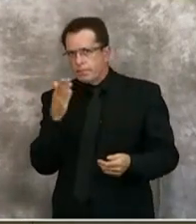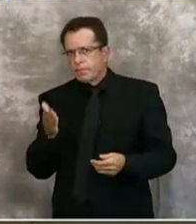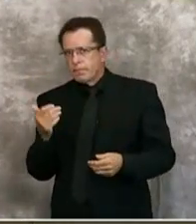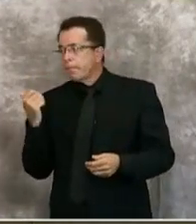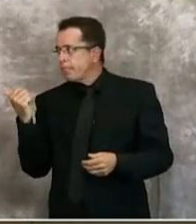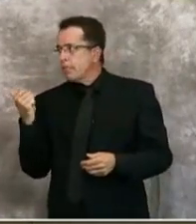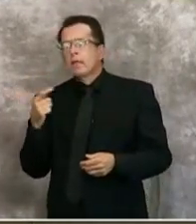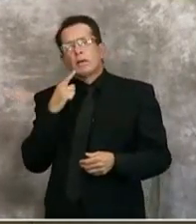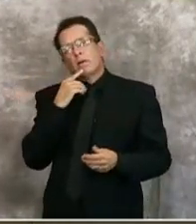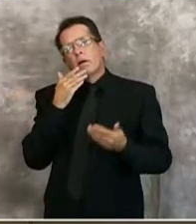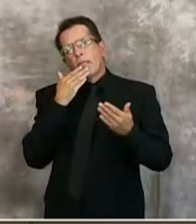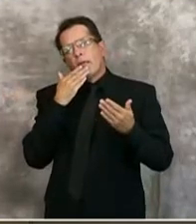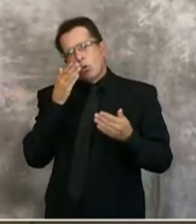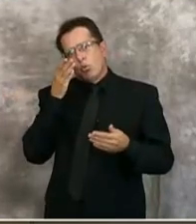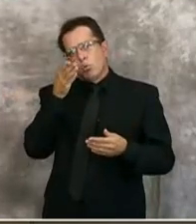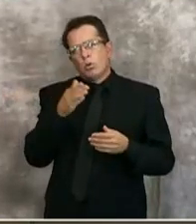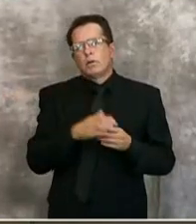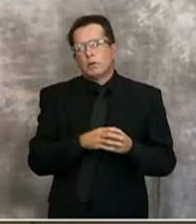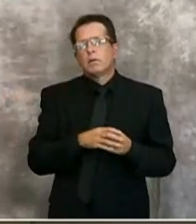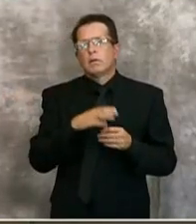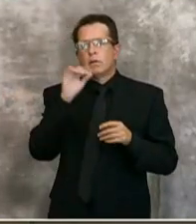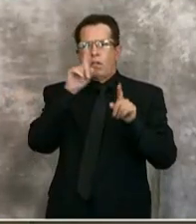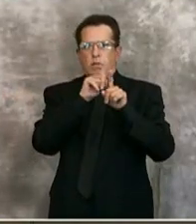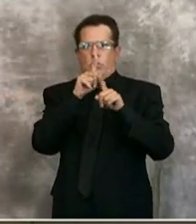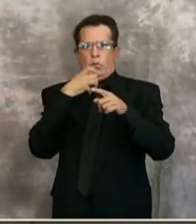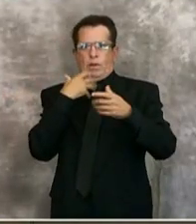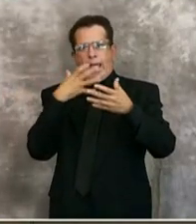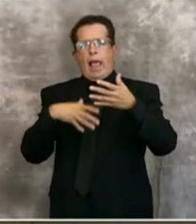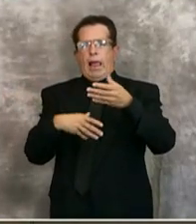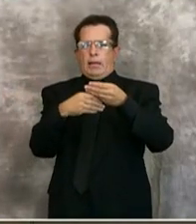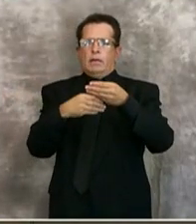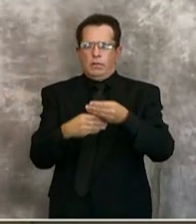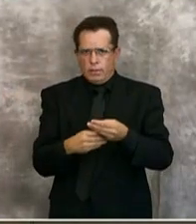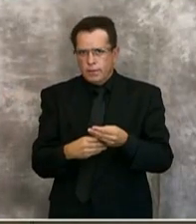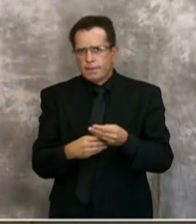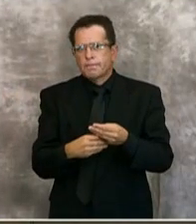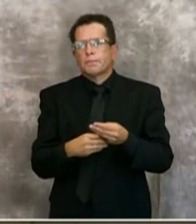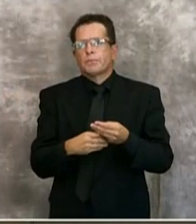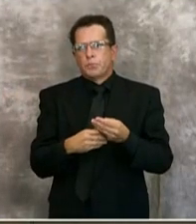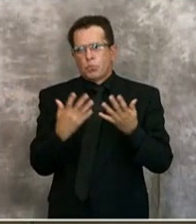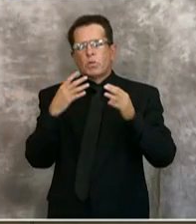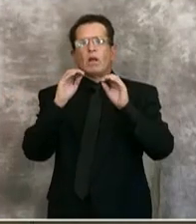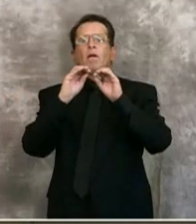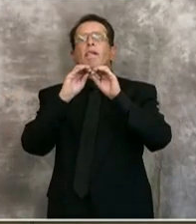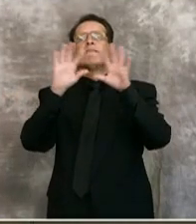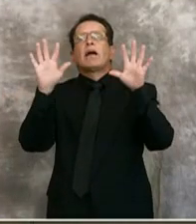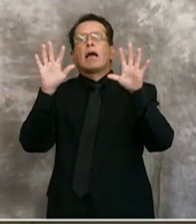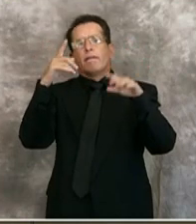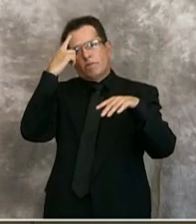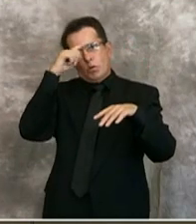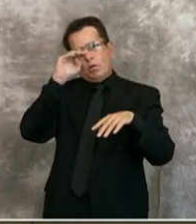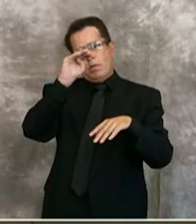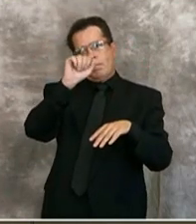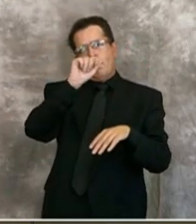Thank you, Chairman Cox. I just wanted to add and further clarify the question about